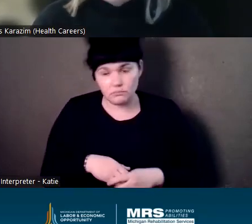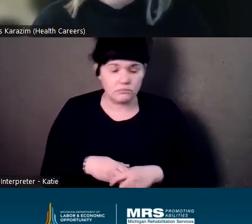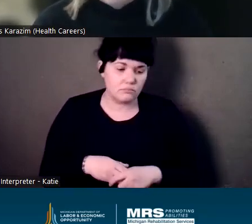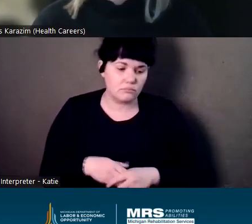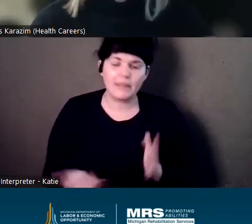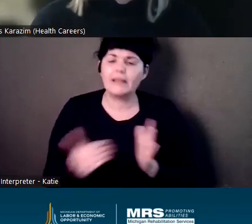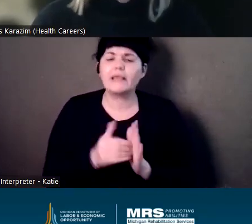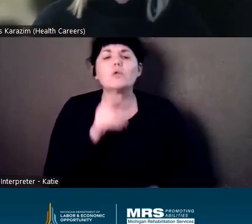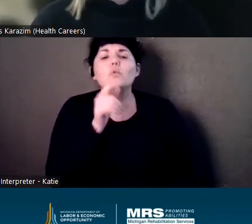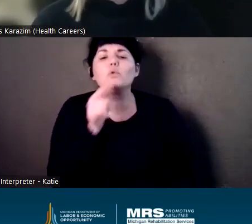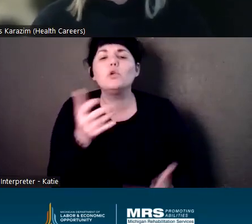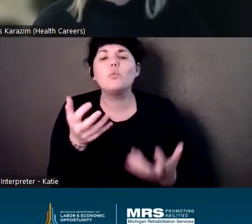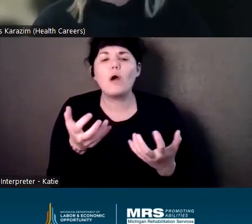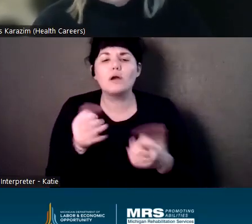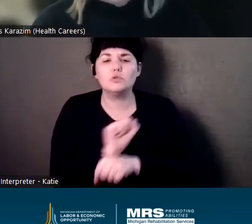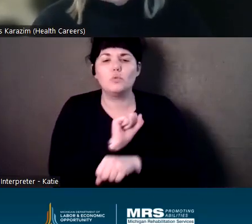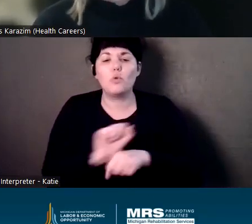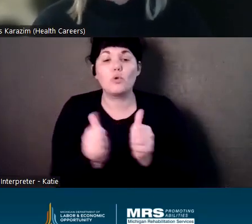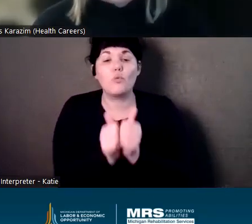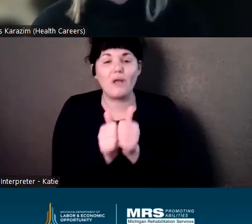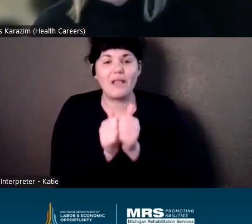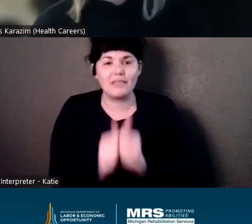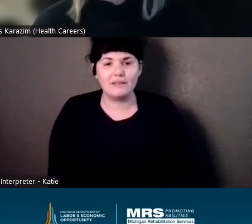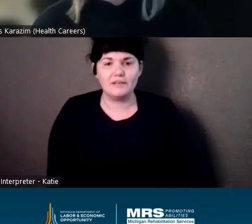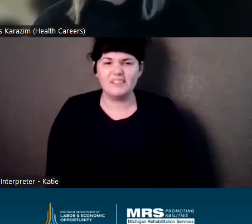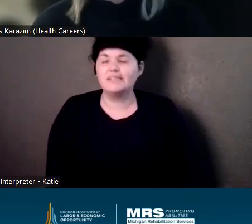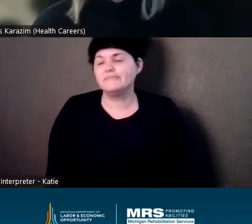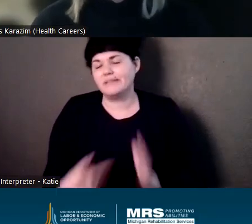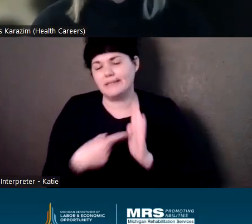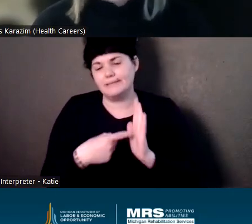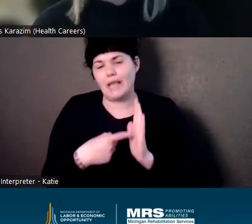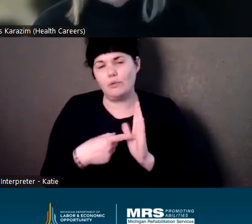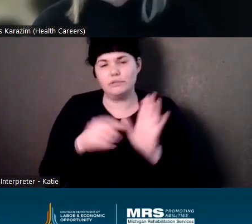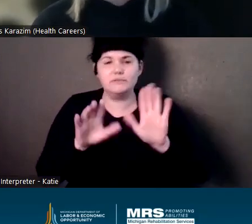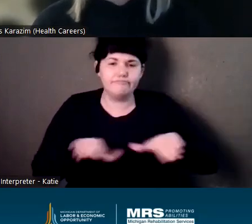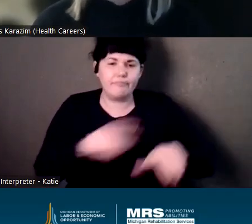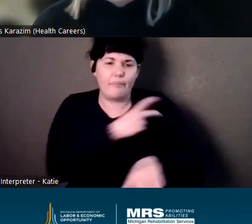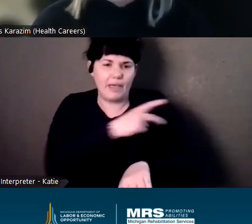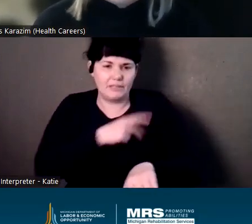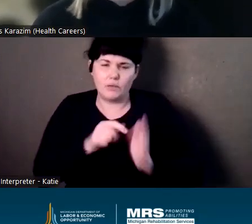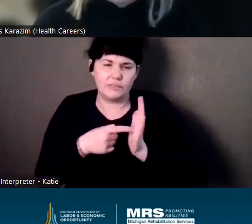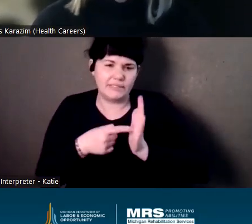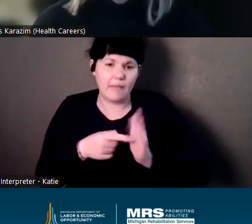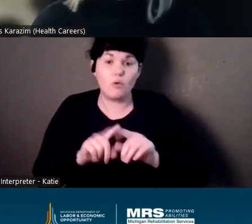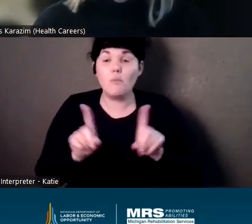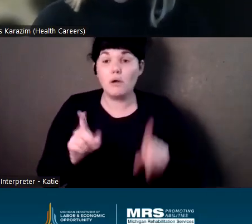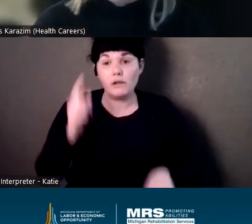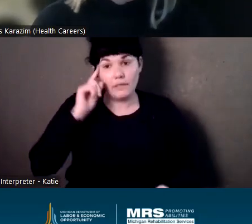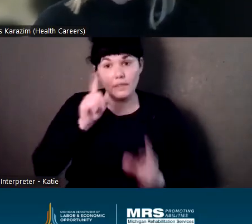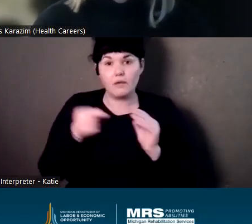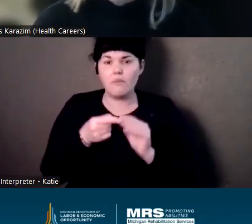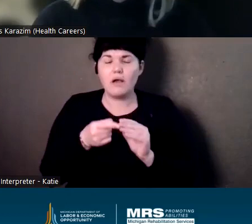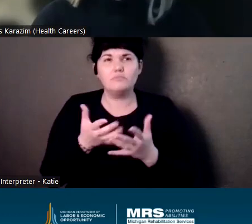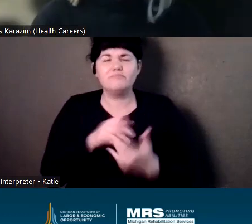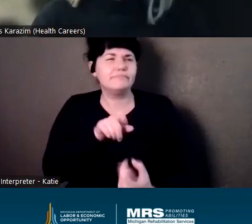work with? I gave the example about the pediatric patient as just an example. But think about what it is you want